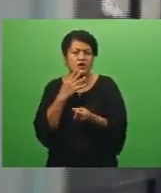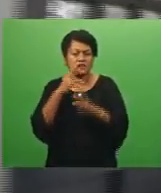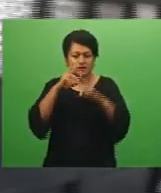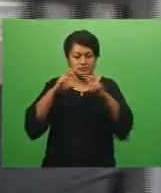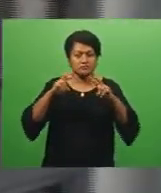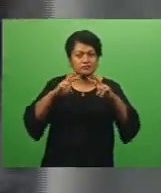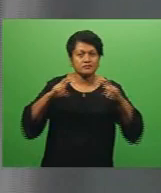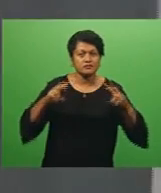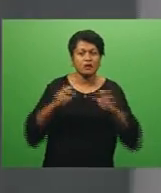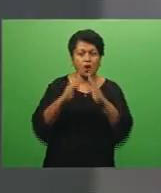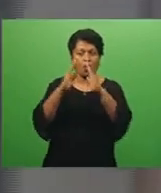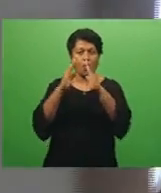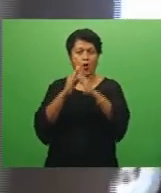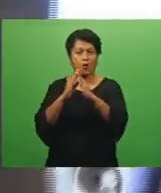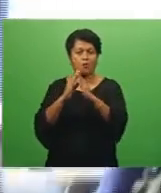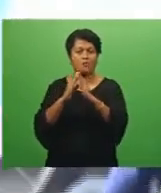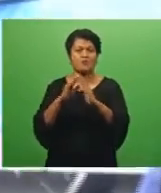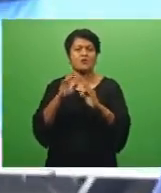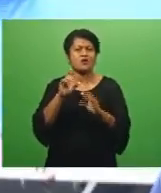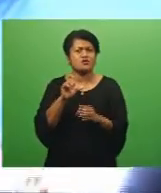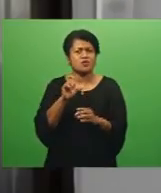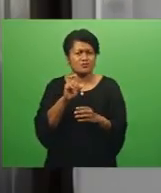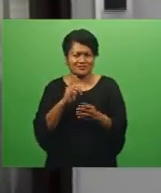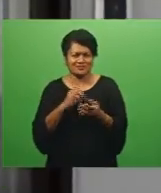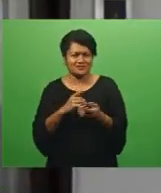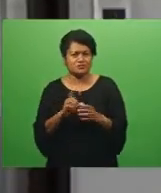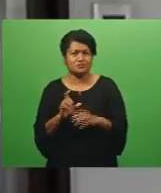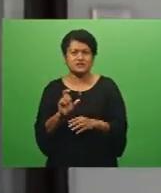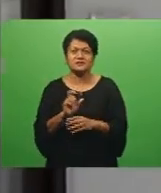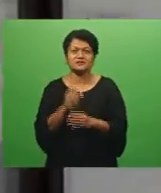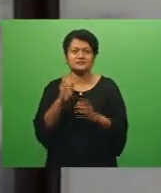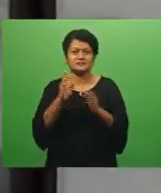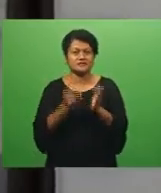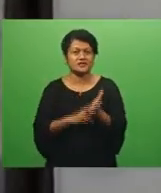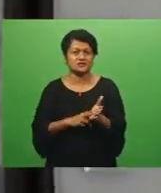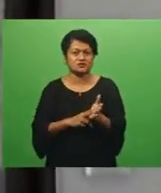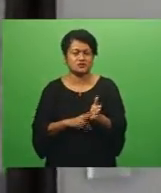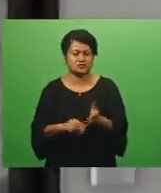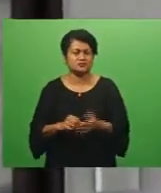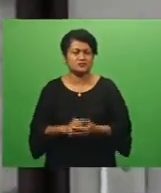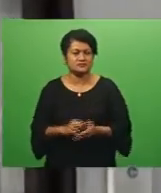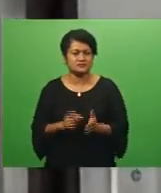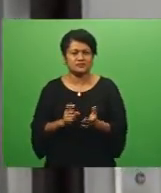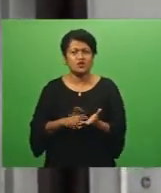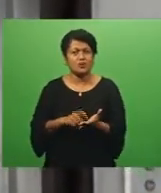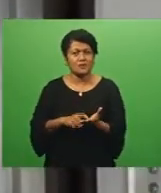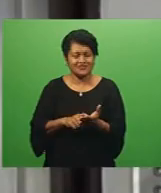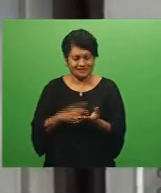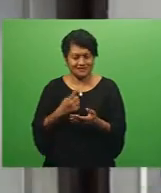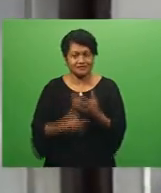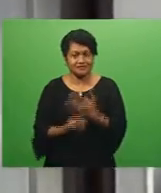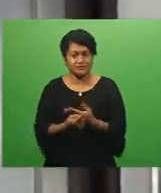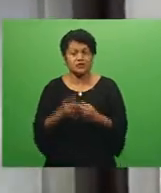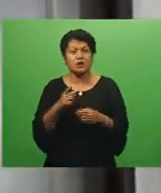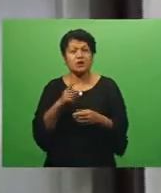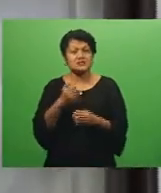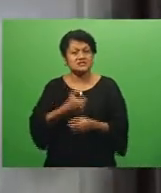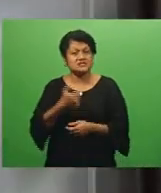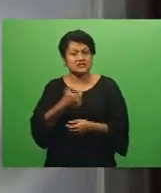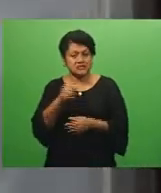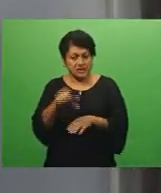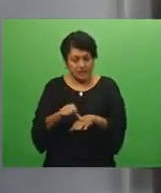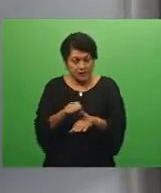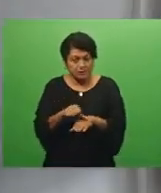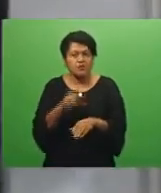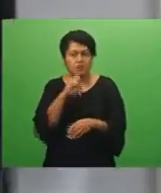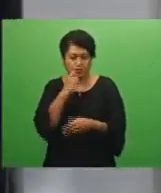in Dombati, Nasinu. The bars were later tested positive for cocaine. The matter will be called on 16th April.